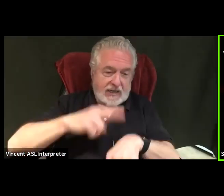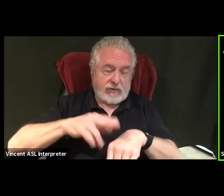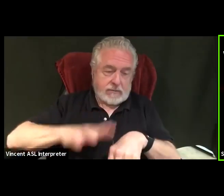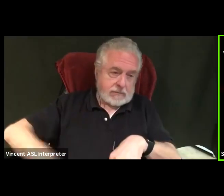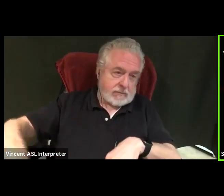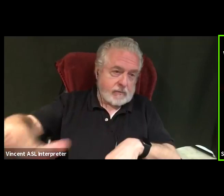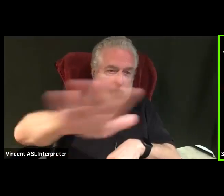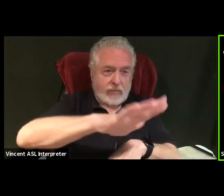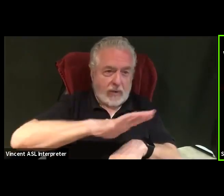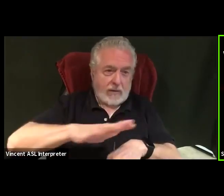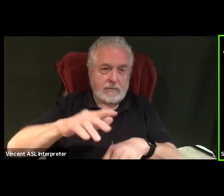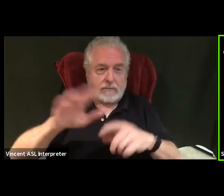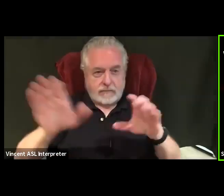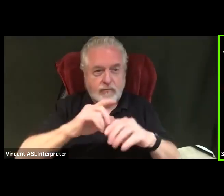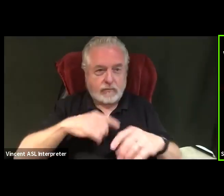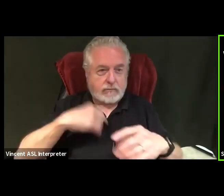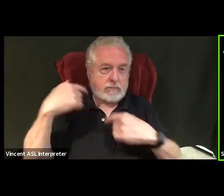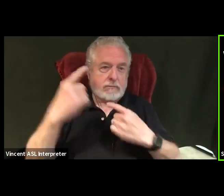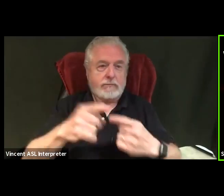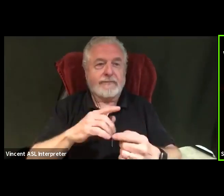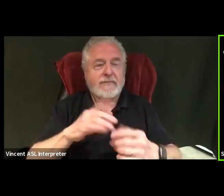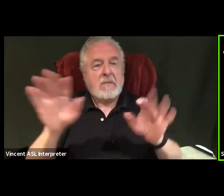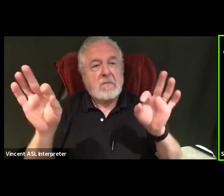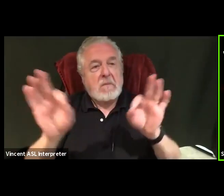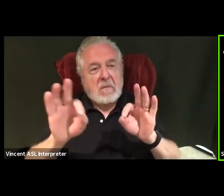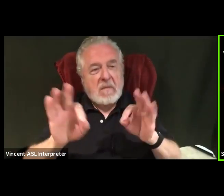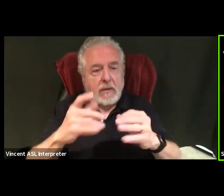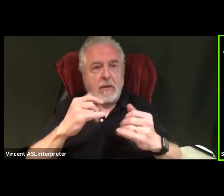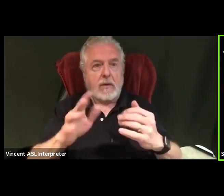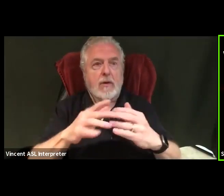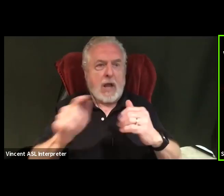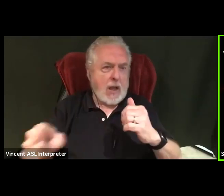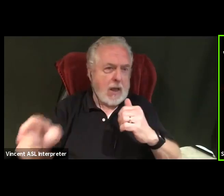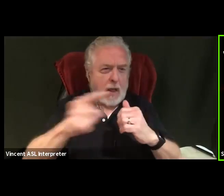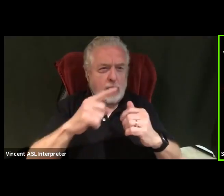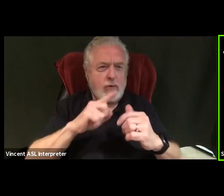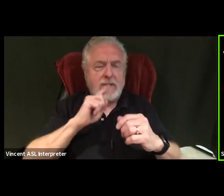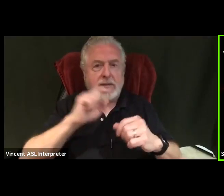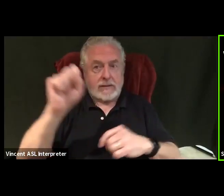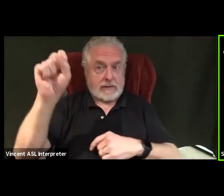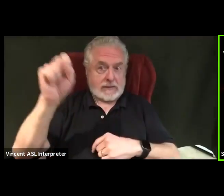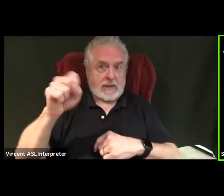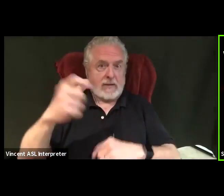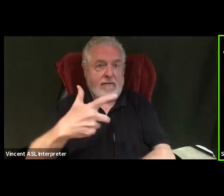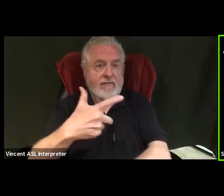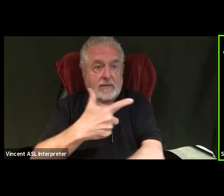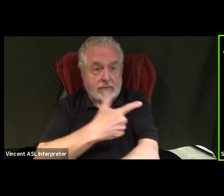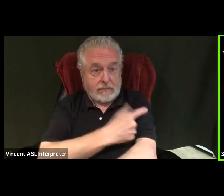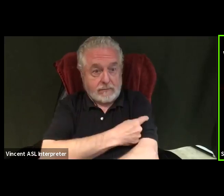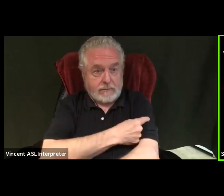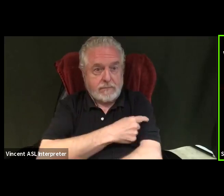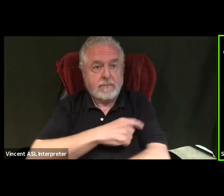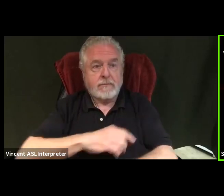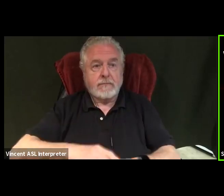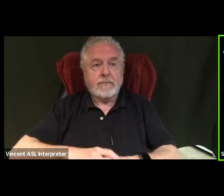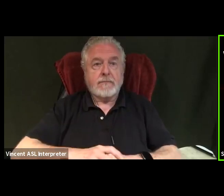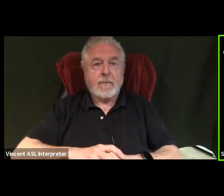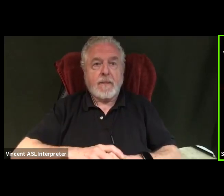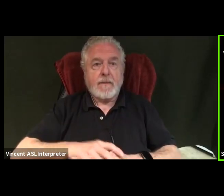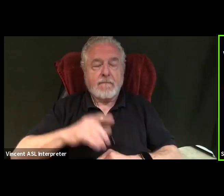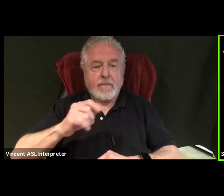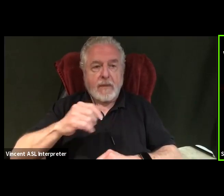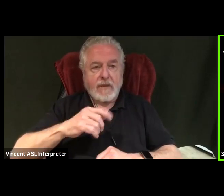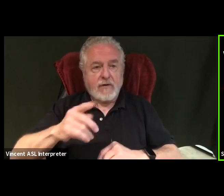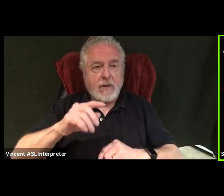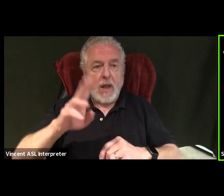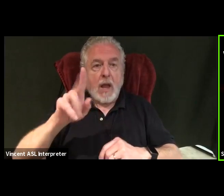resume so many of the activities that we used to take for granted. We encourage everyone to say yes to getting their vaccinations. Now, in addition to